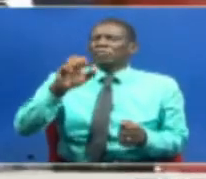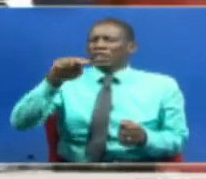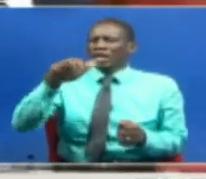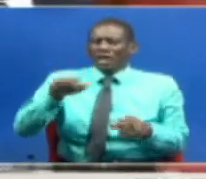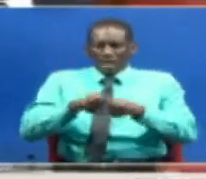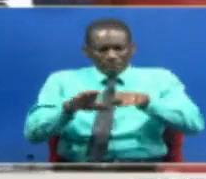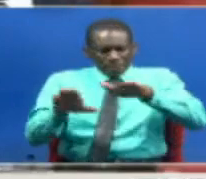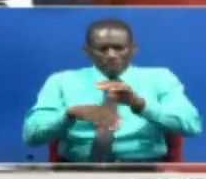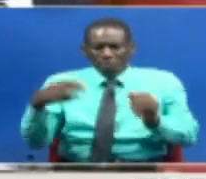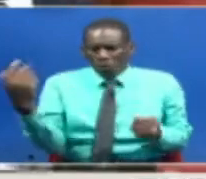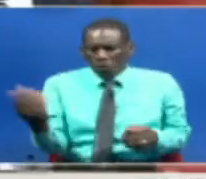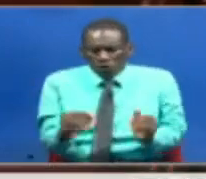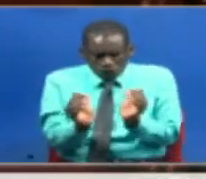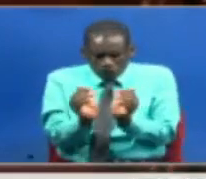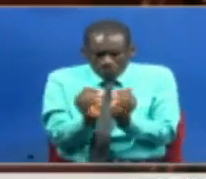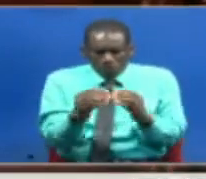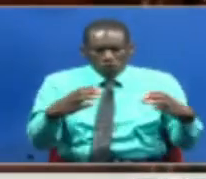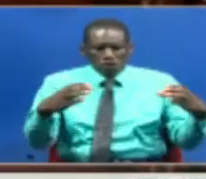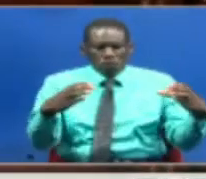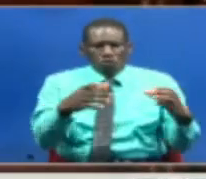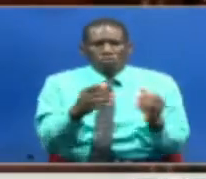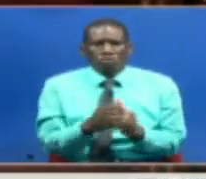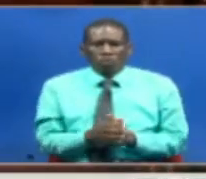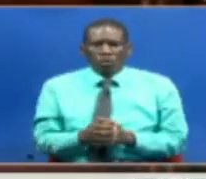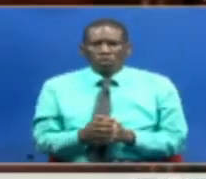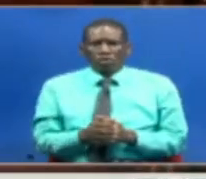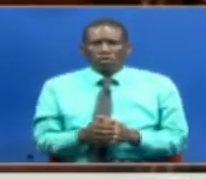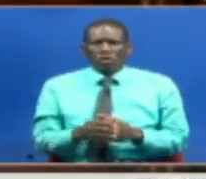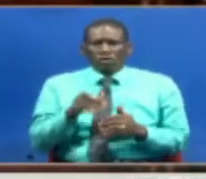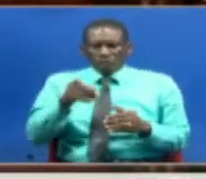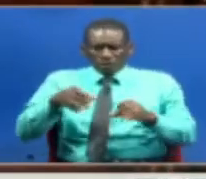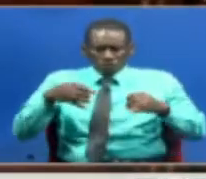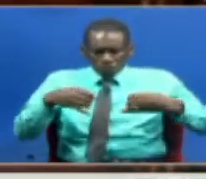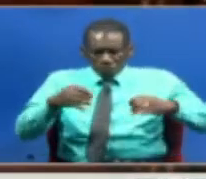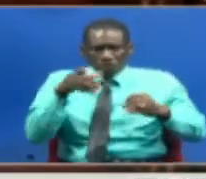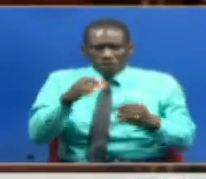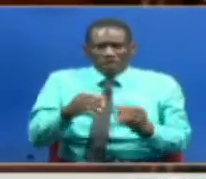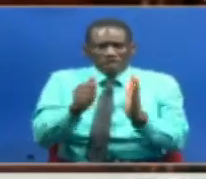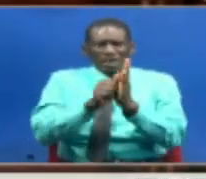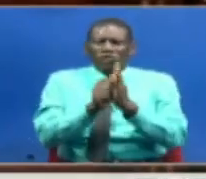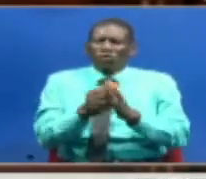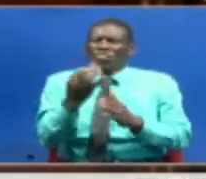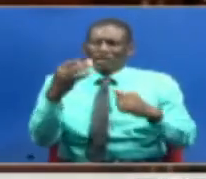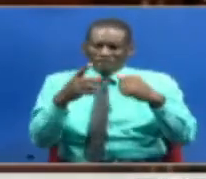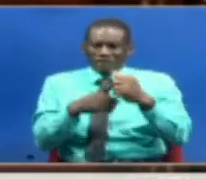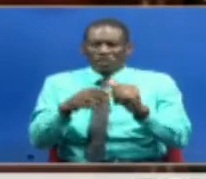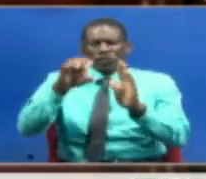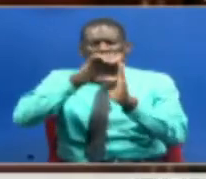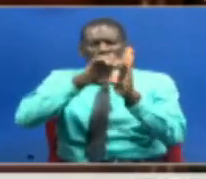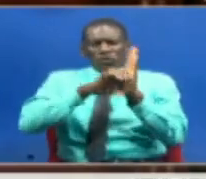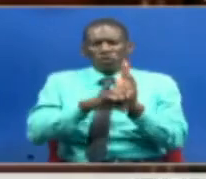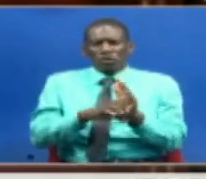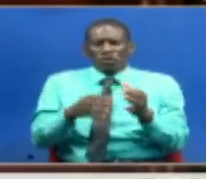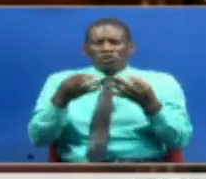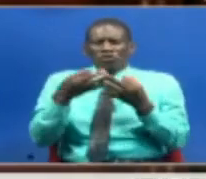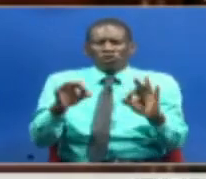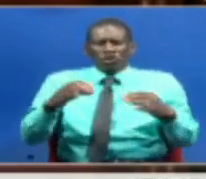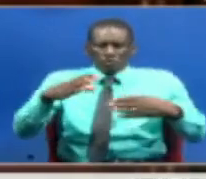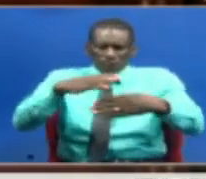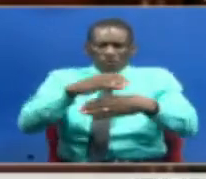of the minority party. That to give effect the provisions of Article 36 of the Constitution on freedom of